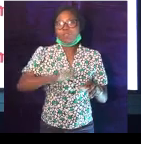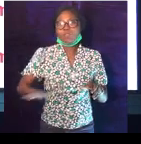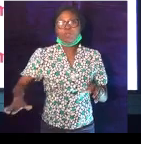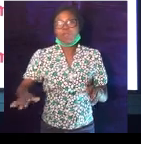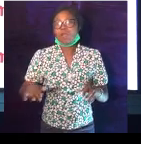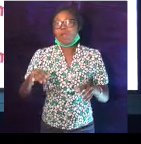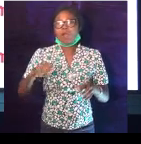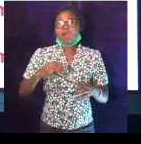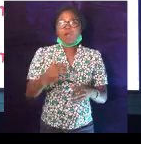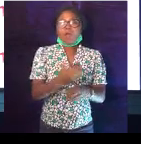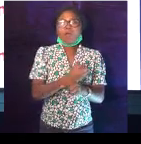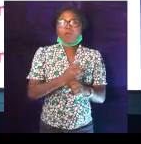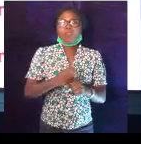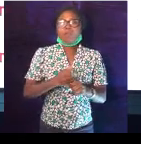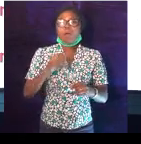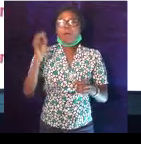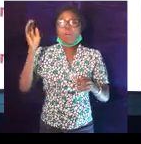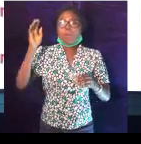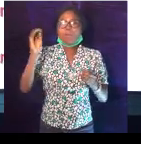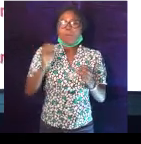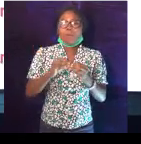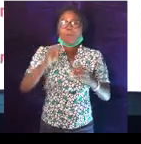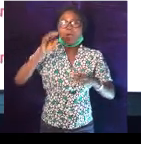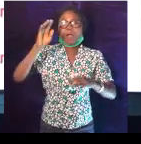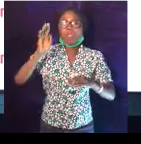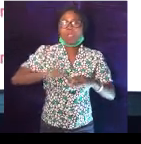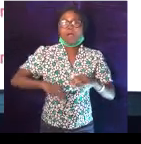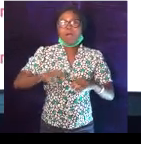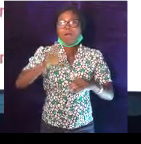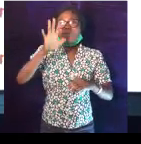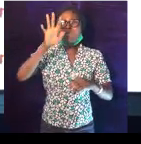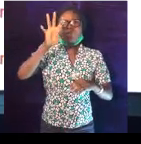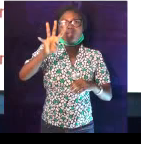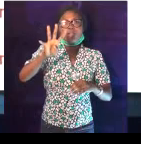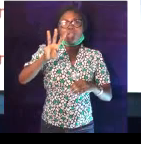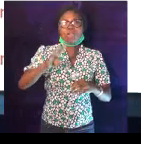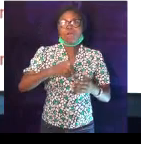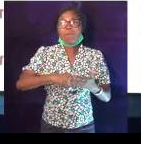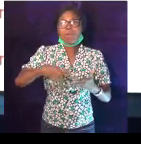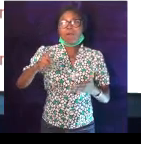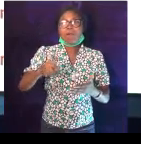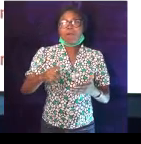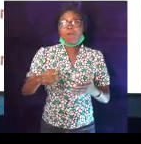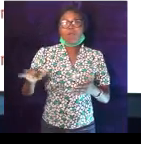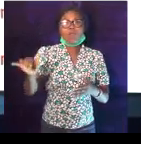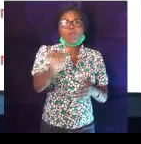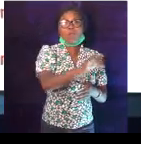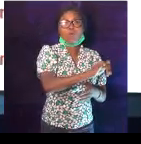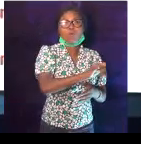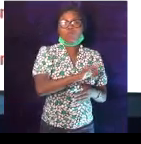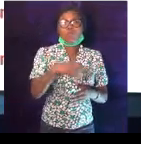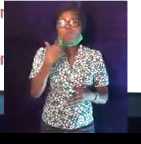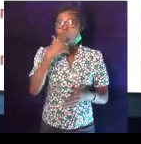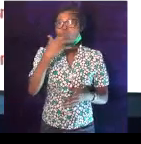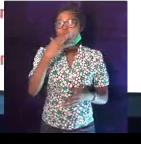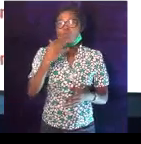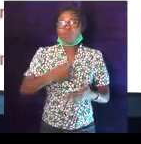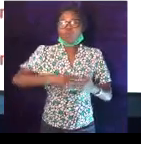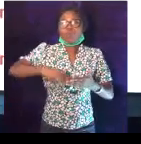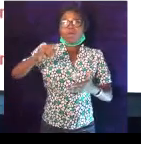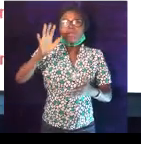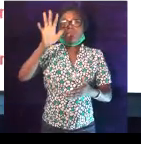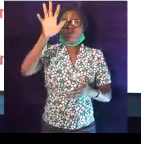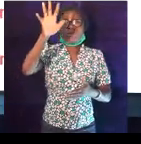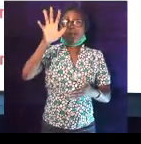scored more than 4 marks? This is 4 marks on the data row. Those who scored more than 4 marks will